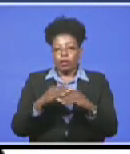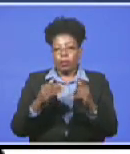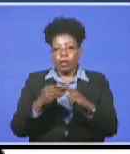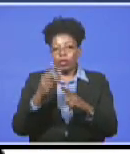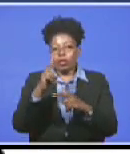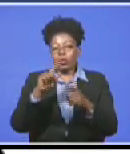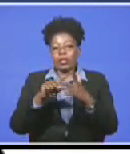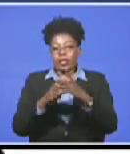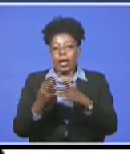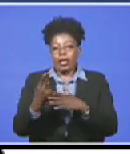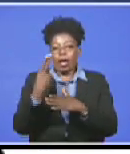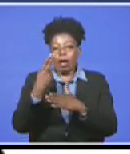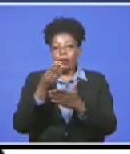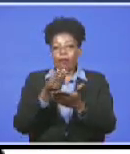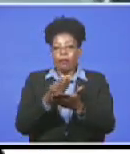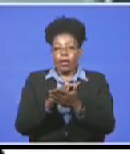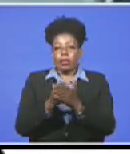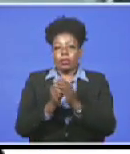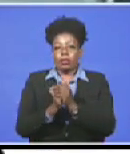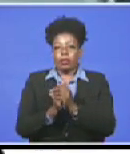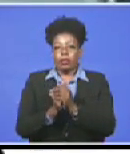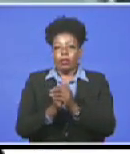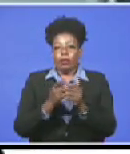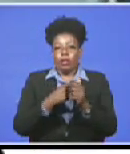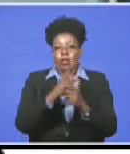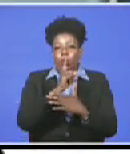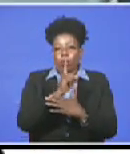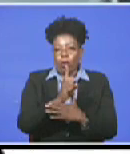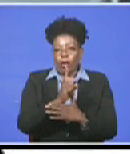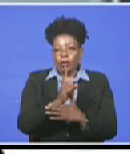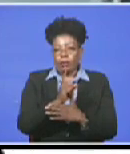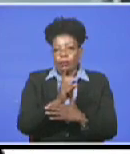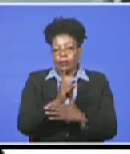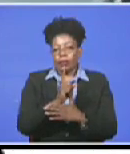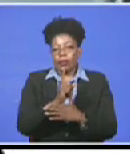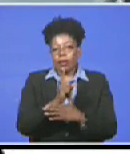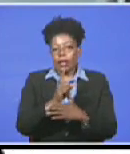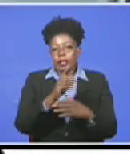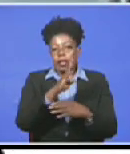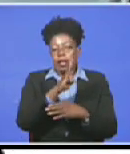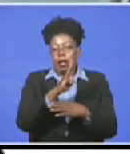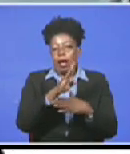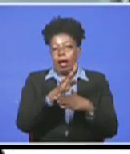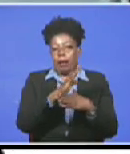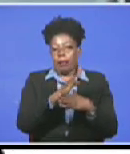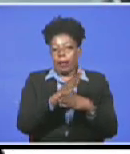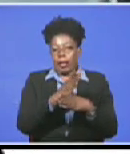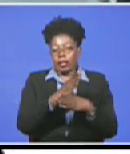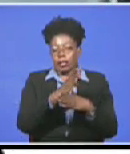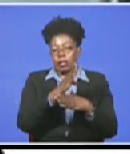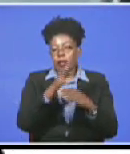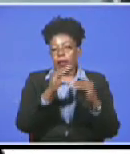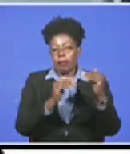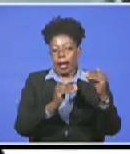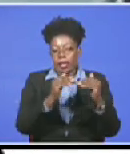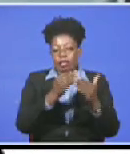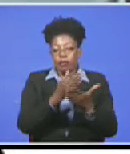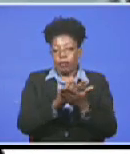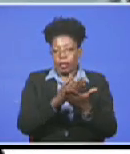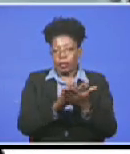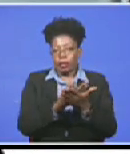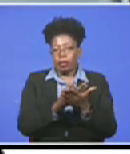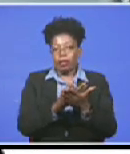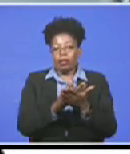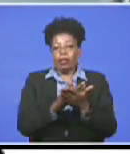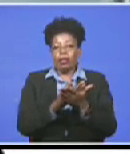funds. One is the Titan Balance Fund. That is a standard or